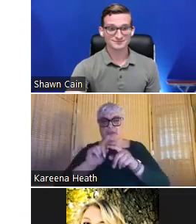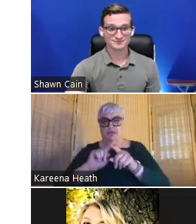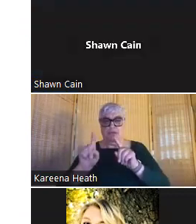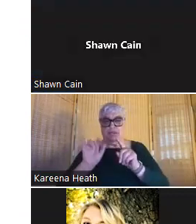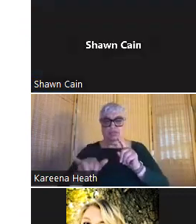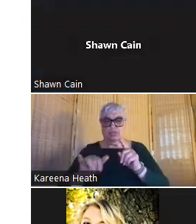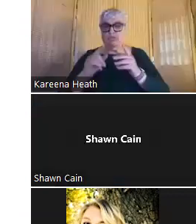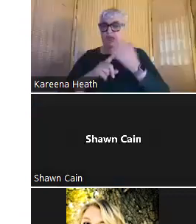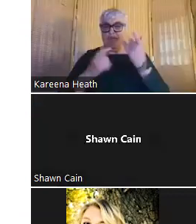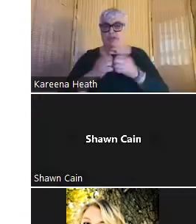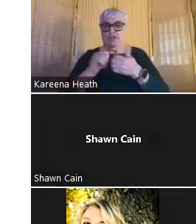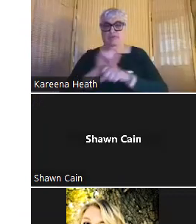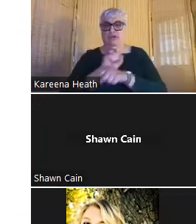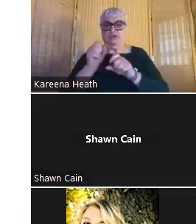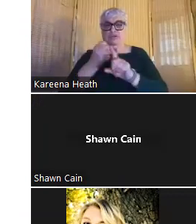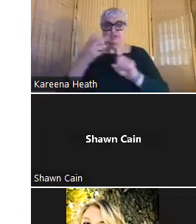works. Next slide, please.